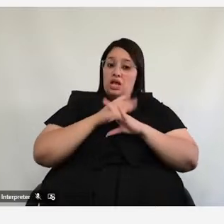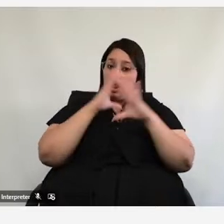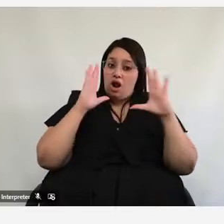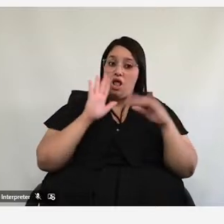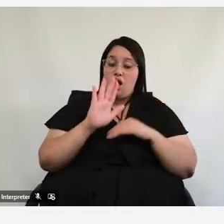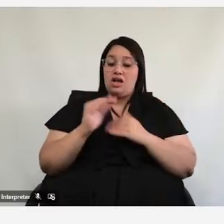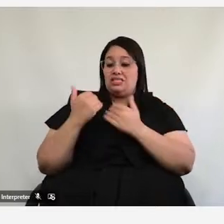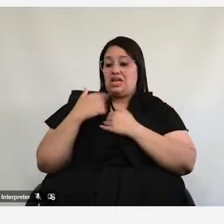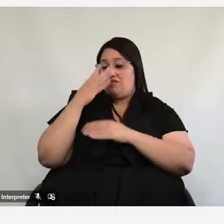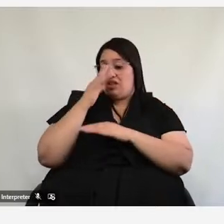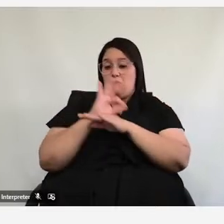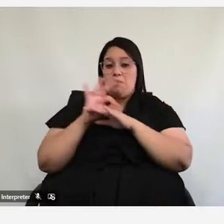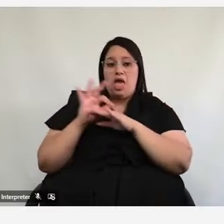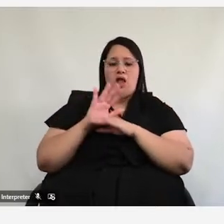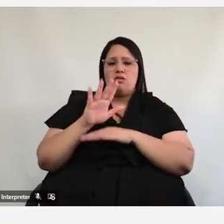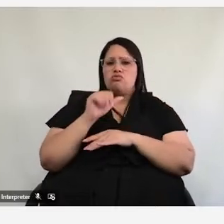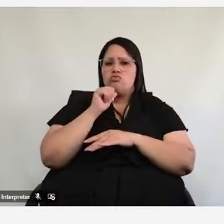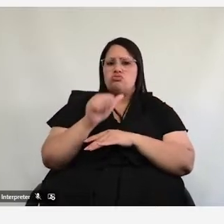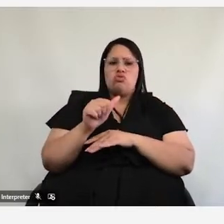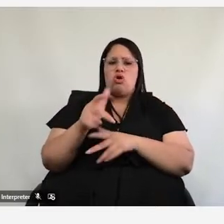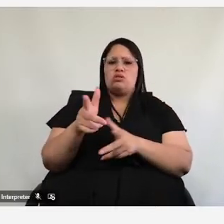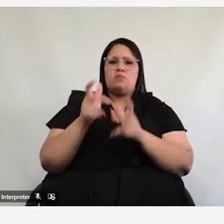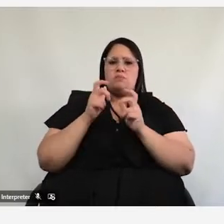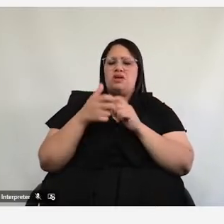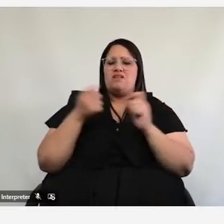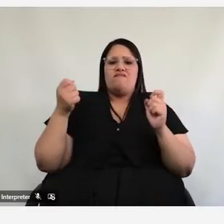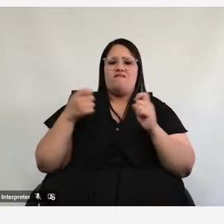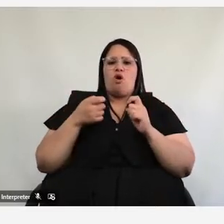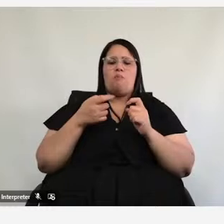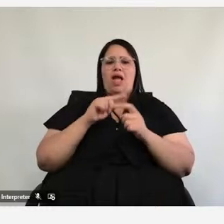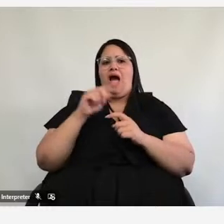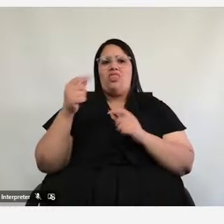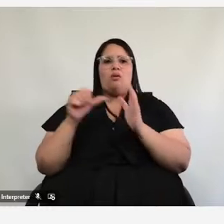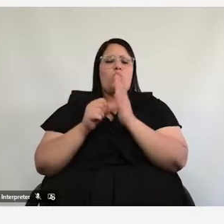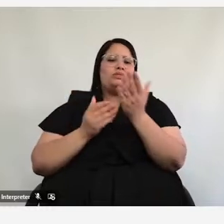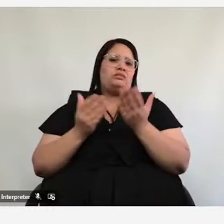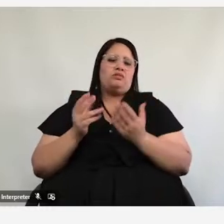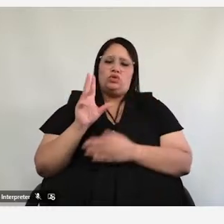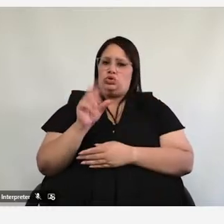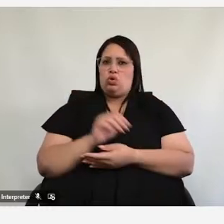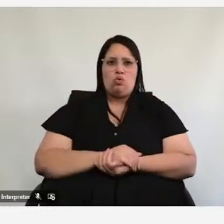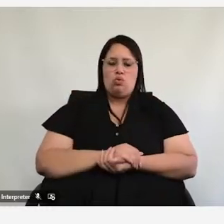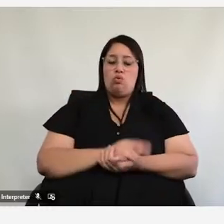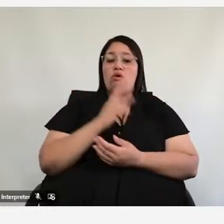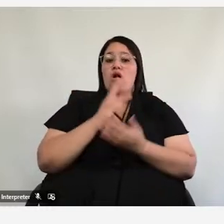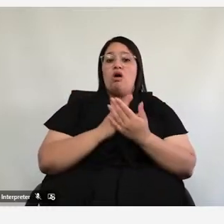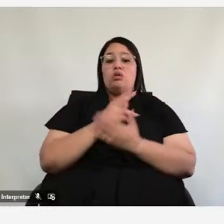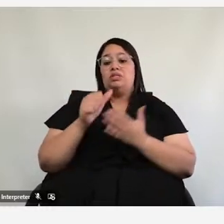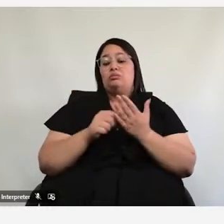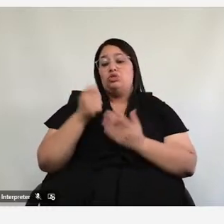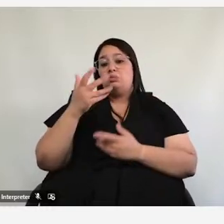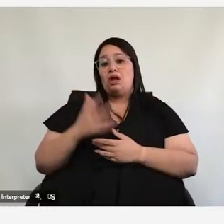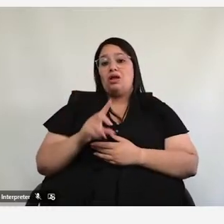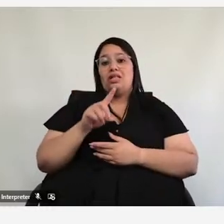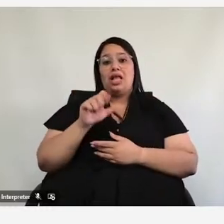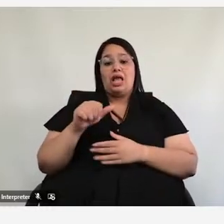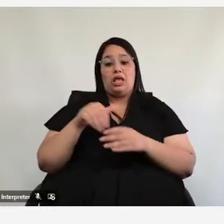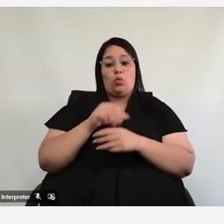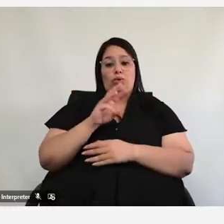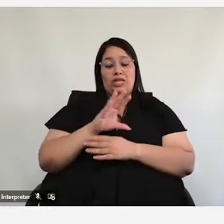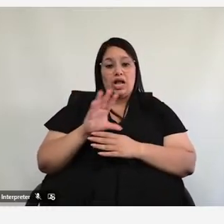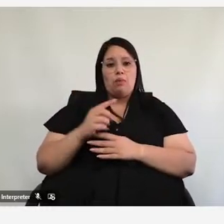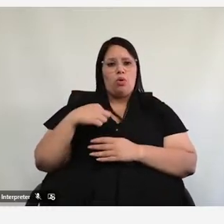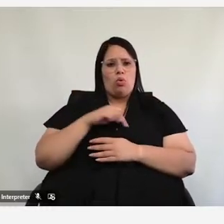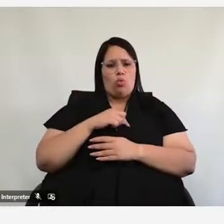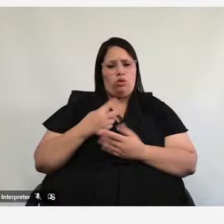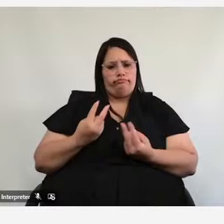safety plan is not taking funding away from any essential services. Honourable Deputy Speaker, the DA in the Western Cape is stepping